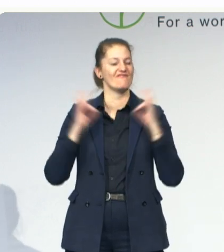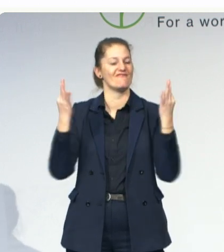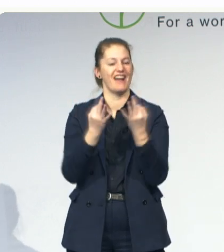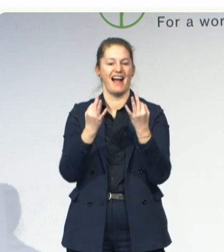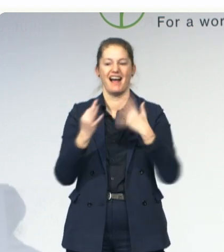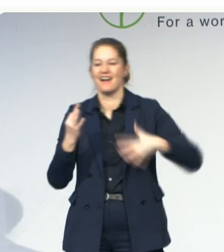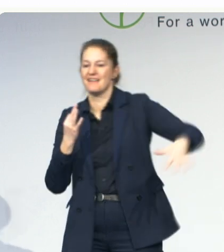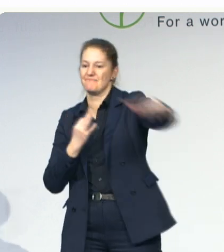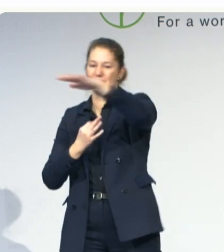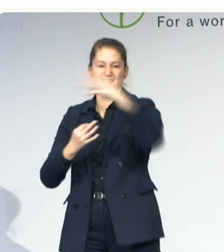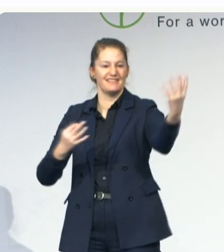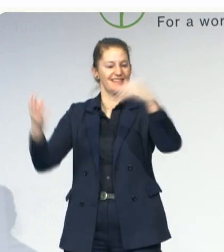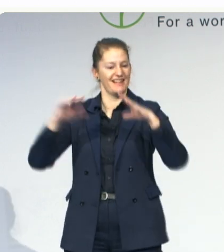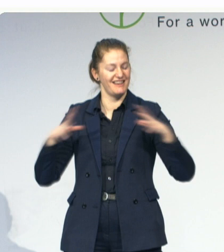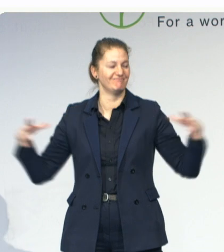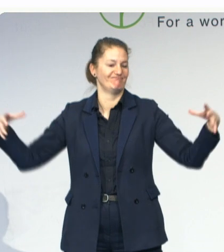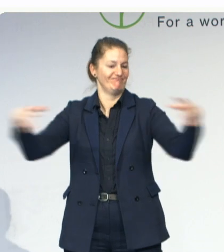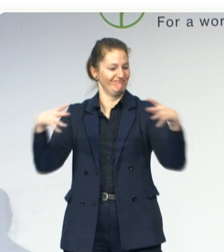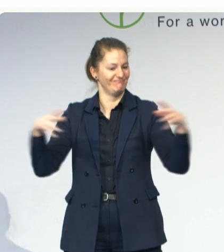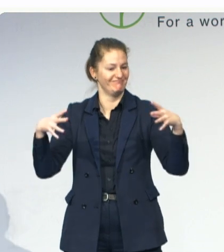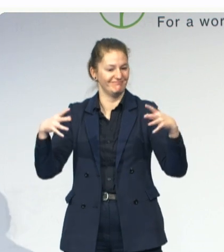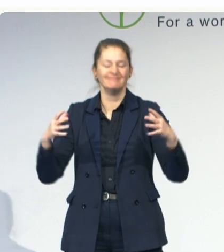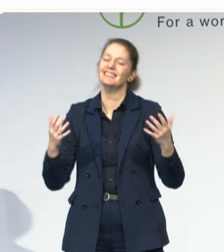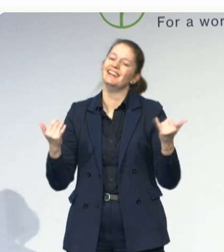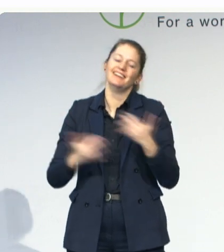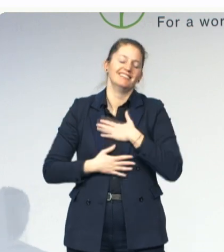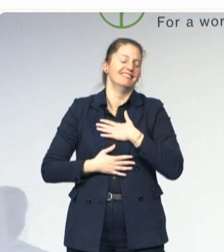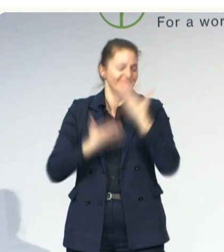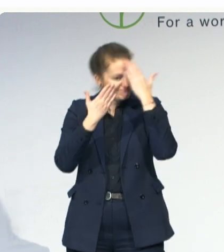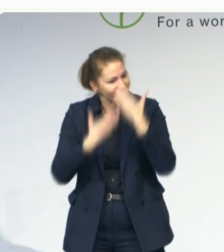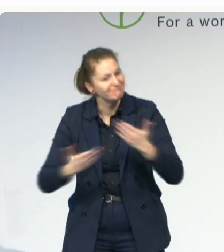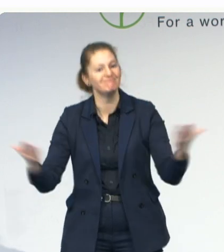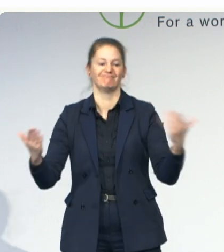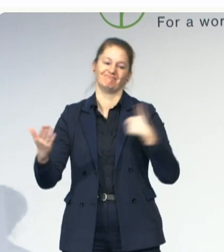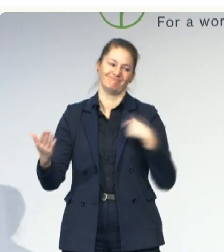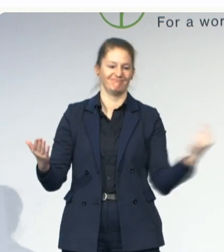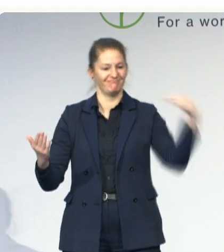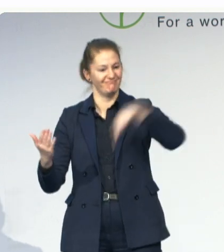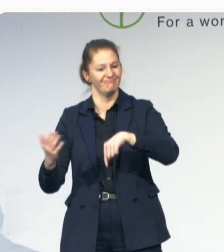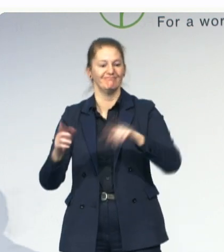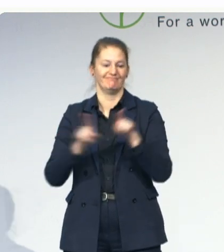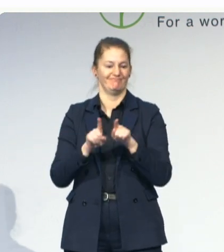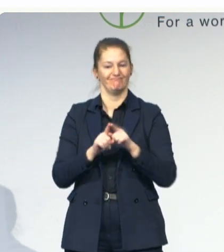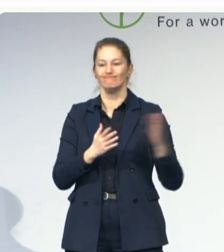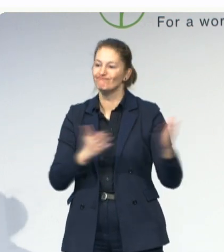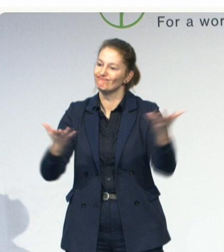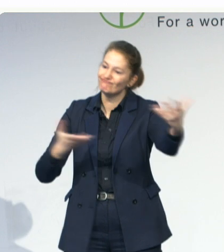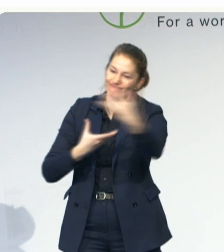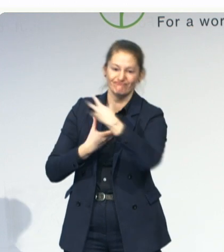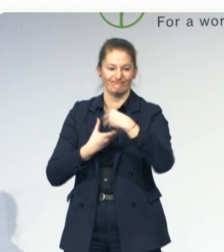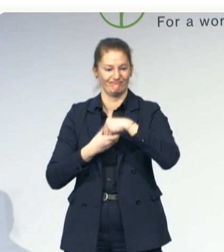It's always an honor to be with you at the ceremony. This is the absolutely highlight